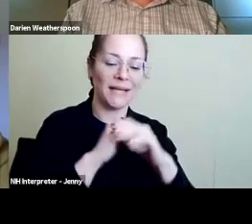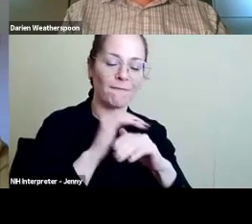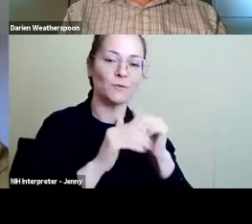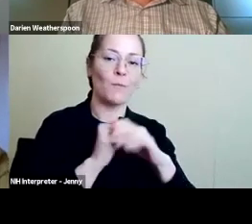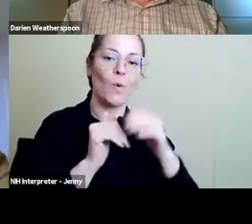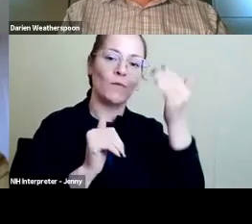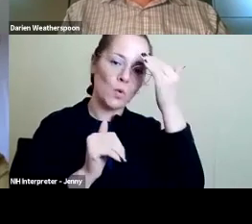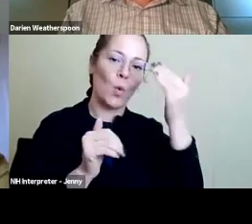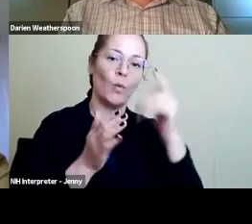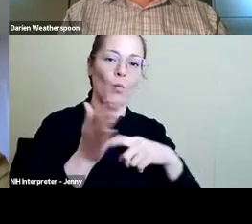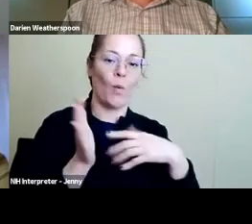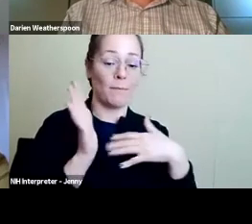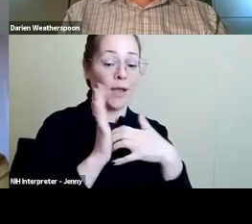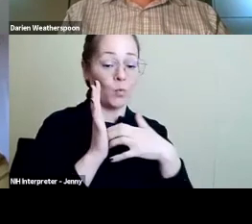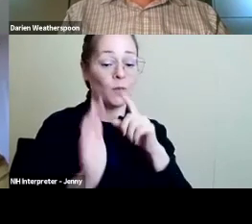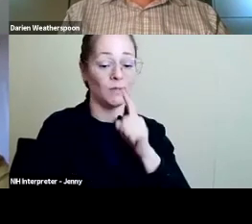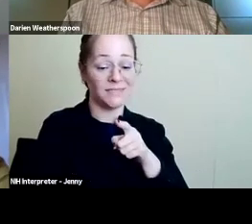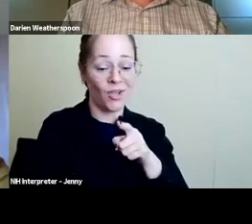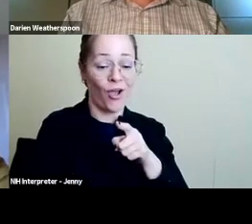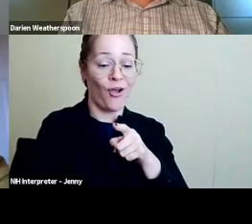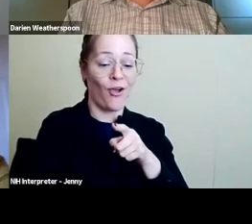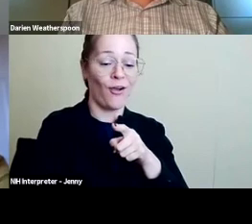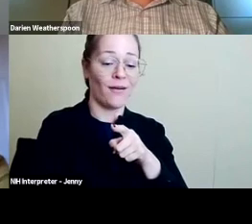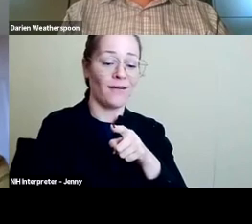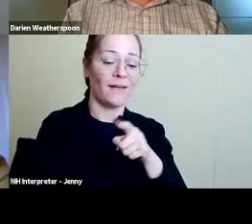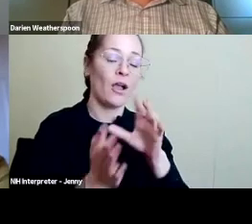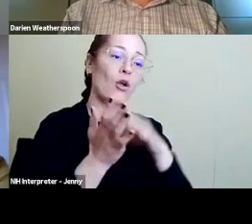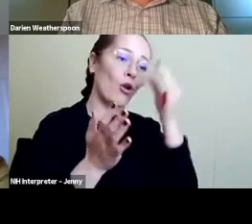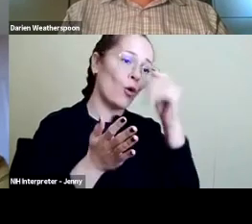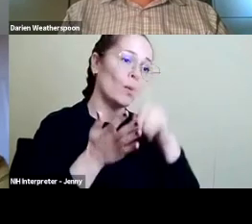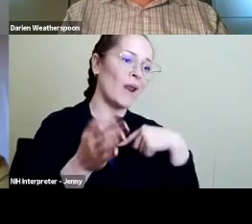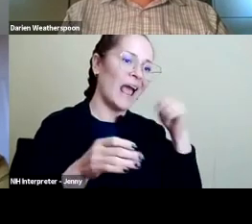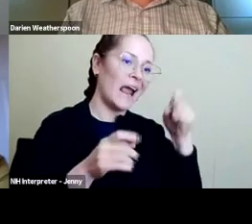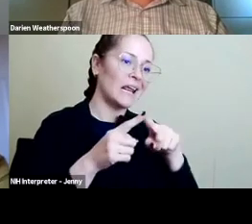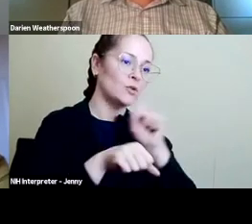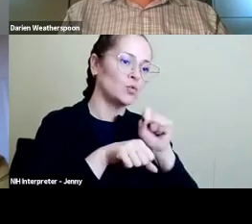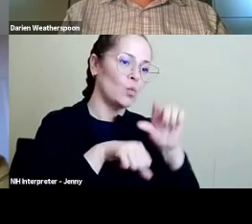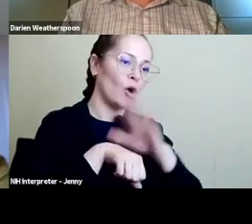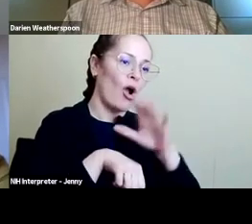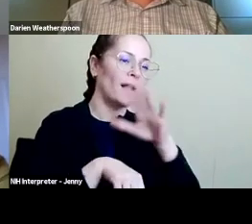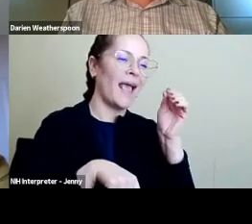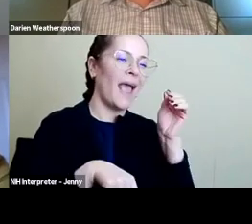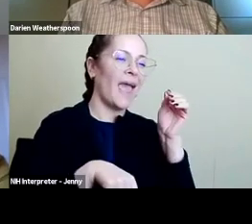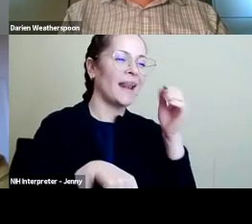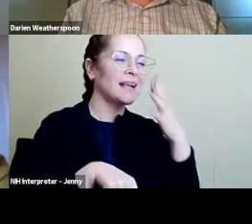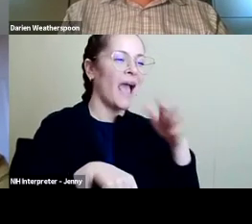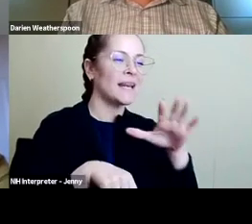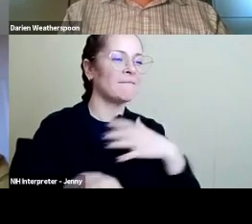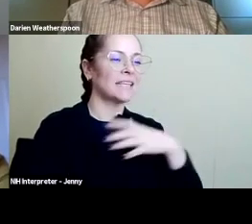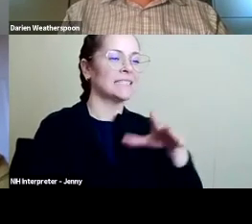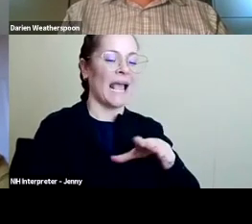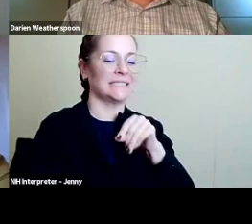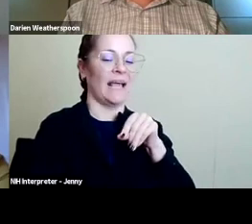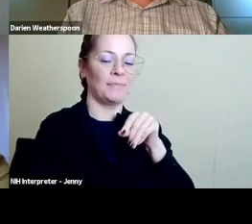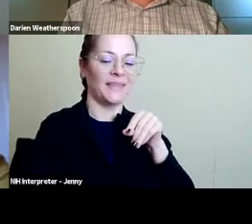what my weaknesses were, learning what I needed to work on, and just kind of accepting the fact that, you know, maybe